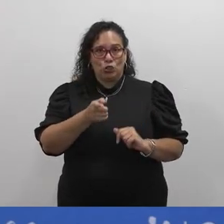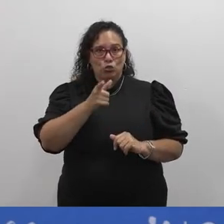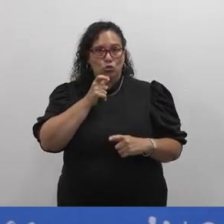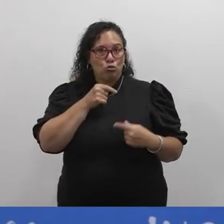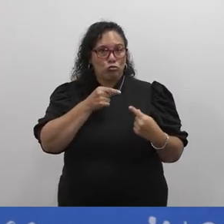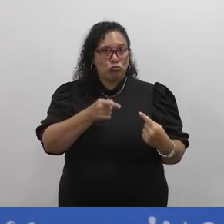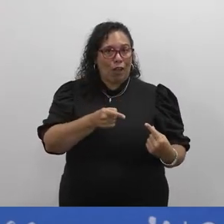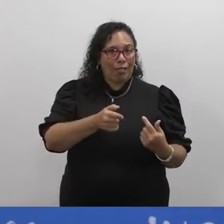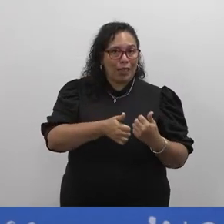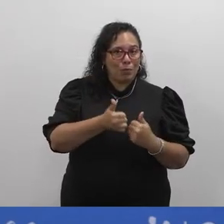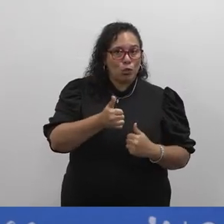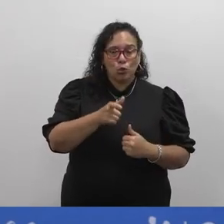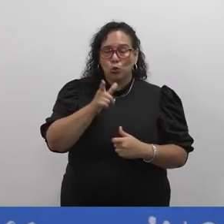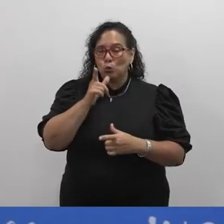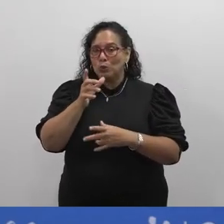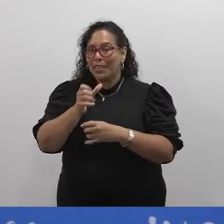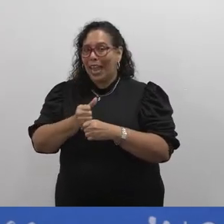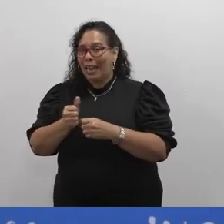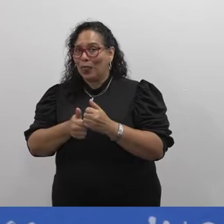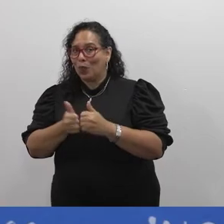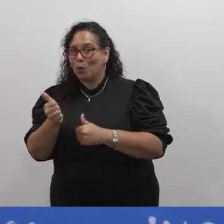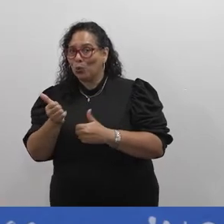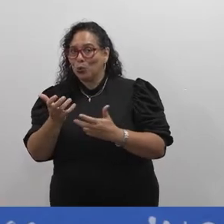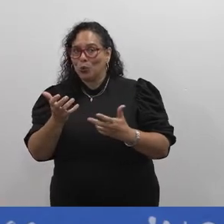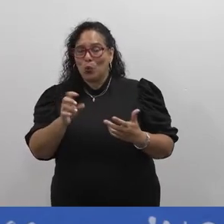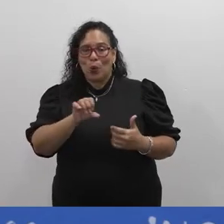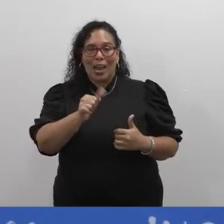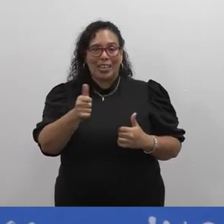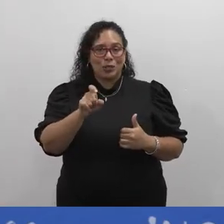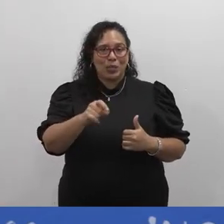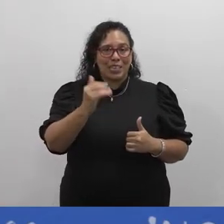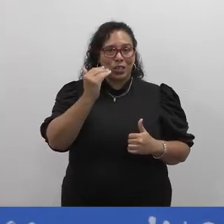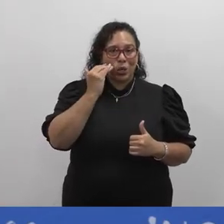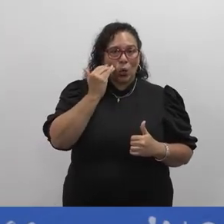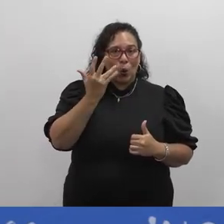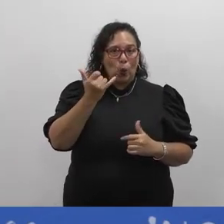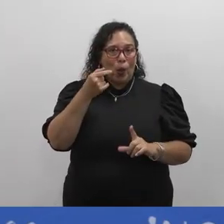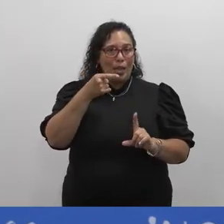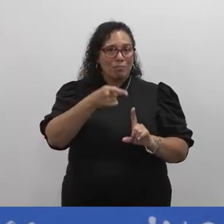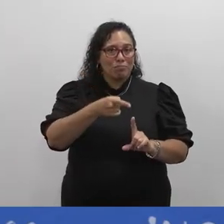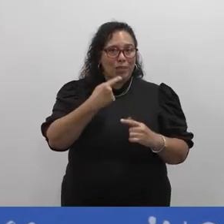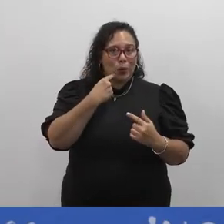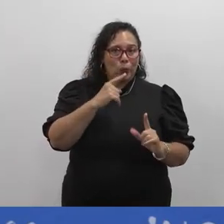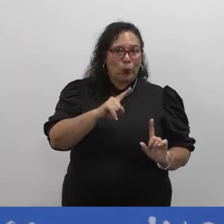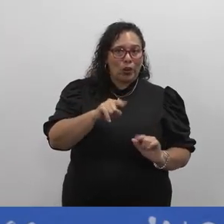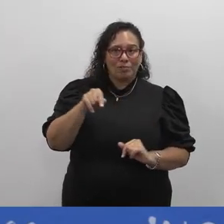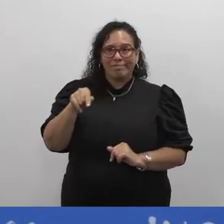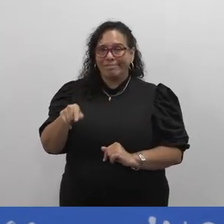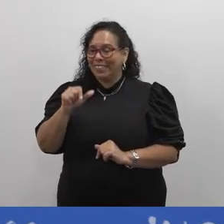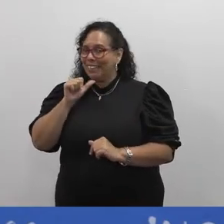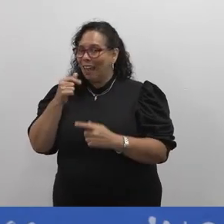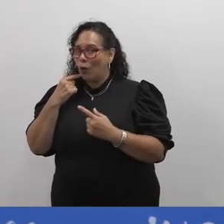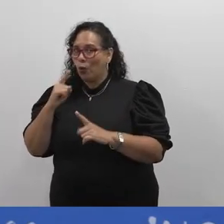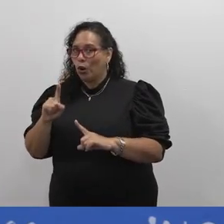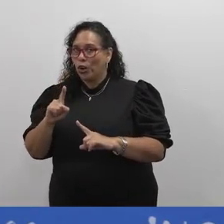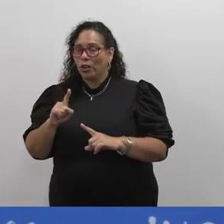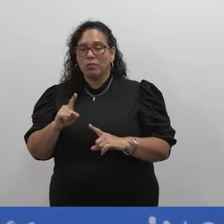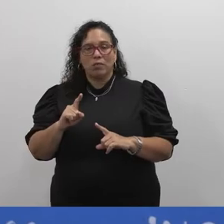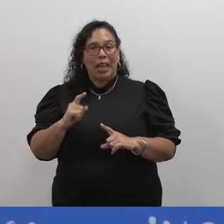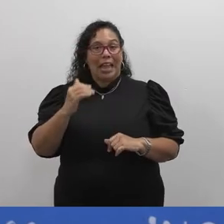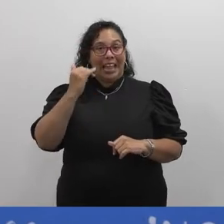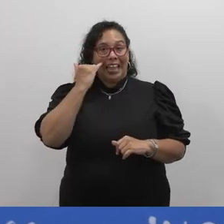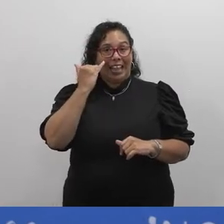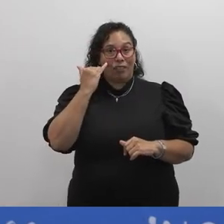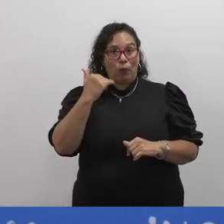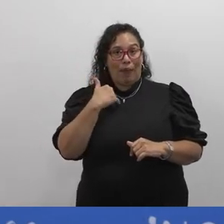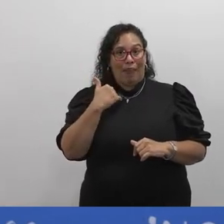most? Who's getting the most? What else do we need to know? Why did it particularly work in one place and not the other? Like, we have all of that in